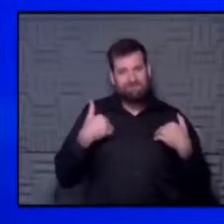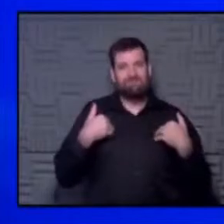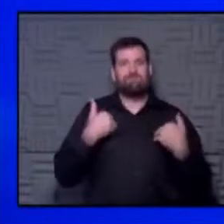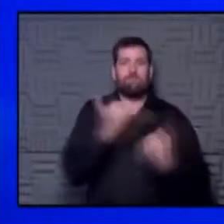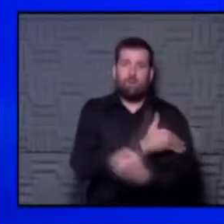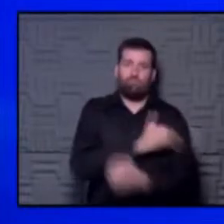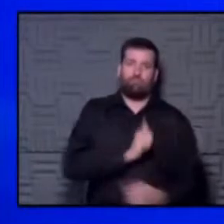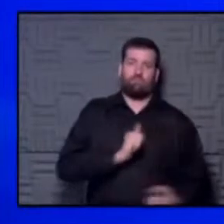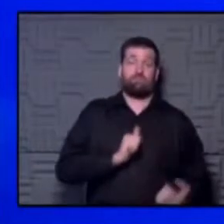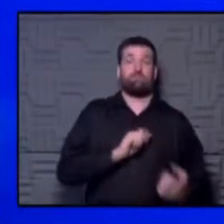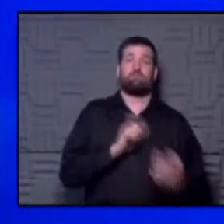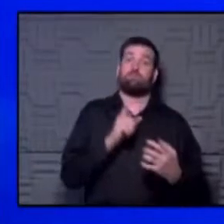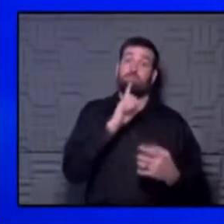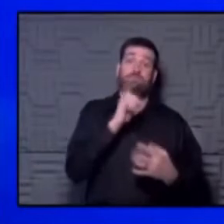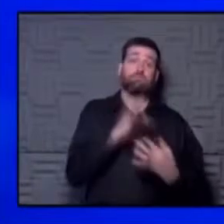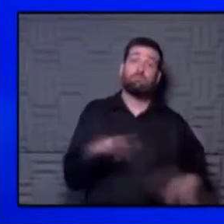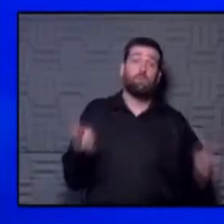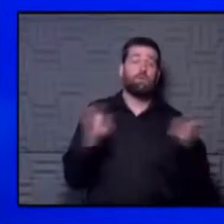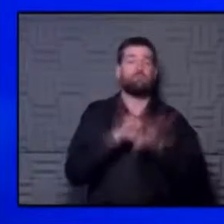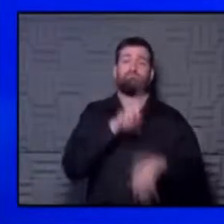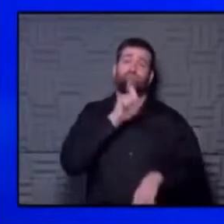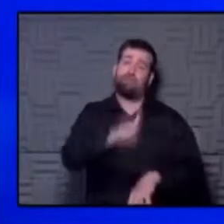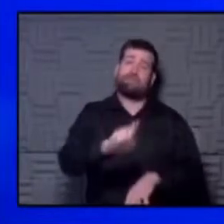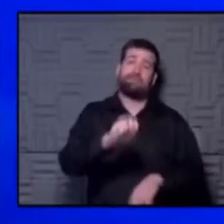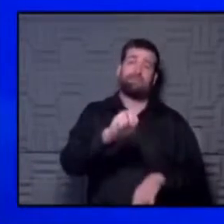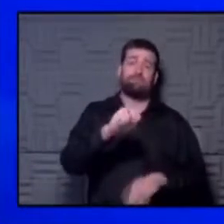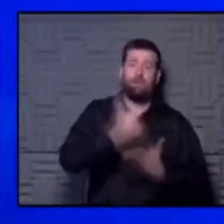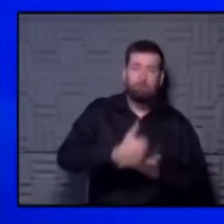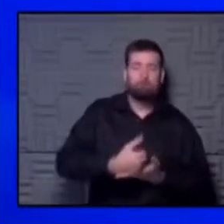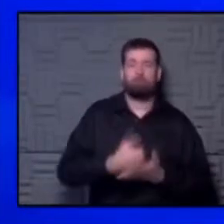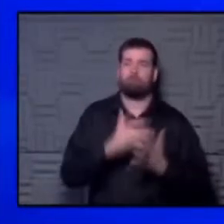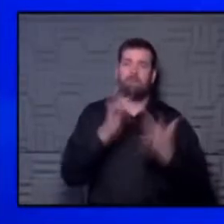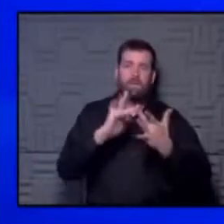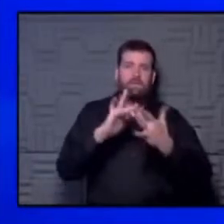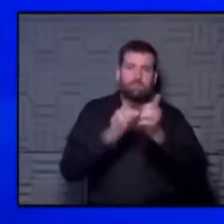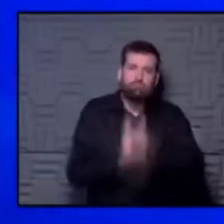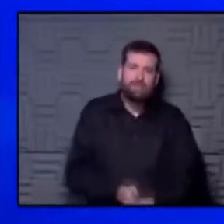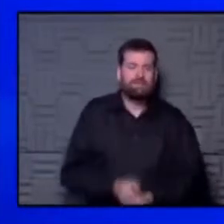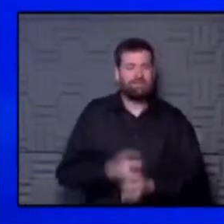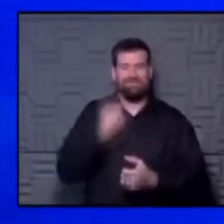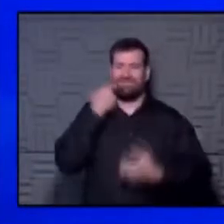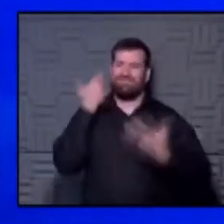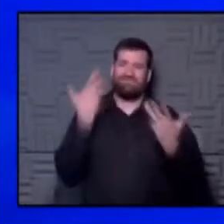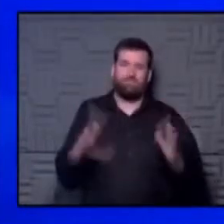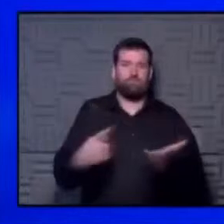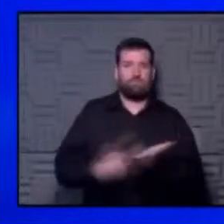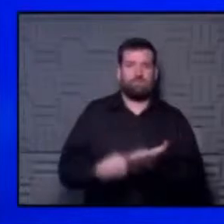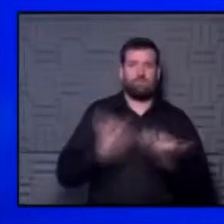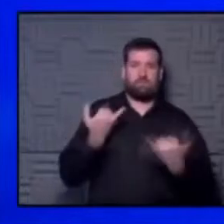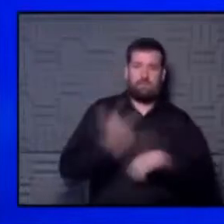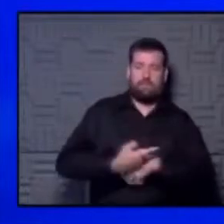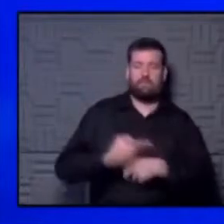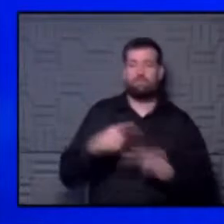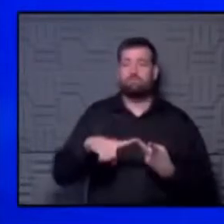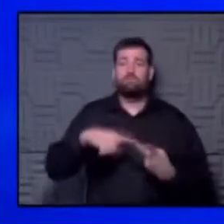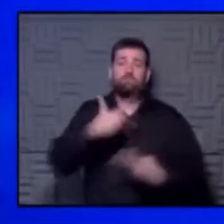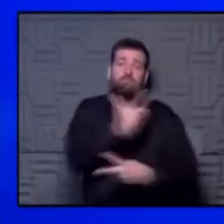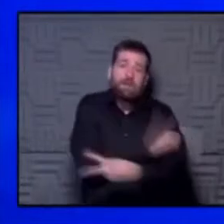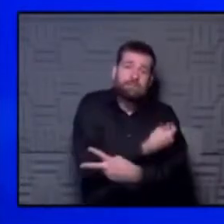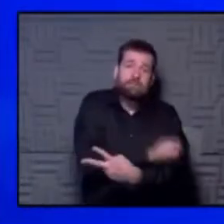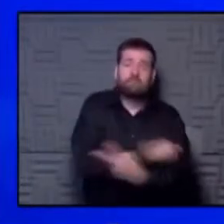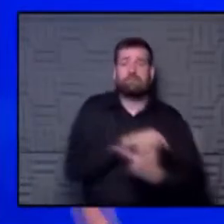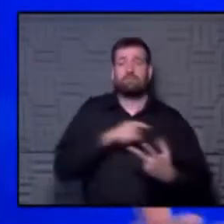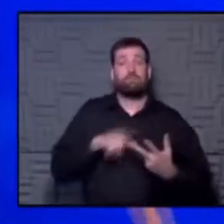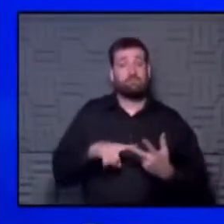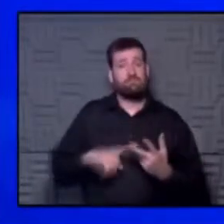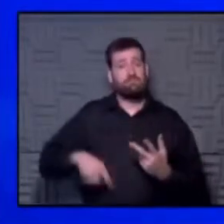the real key is that there is real help on the way. Whether it's contact tracing programs like the ones we've talked about today, or the vaccination that's coming, or vaccines,